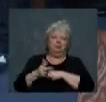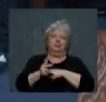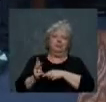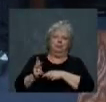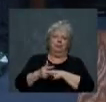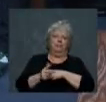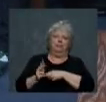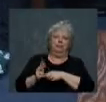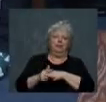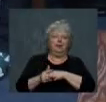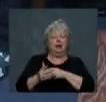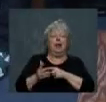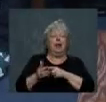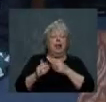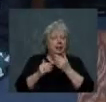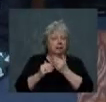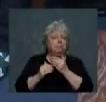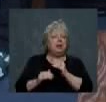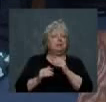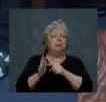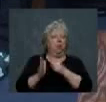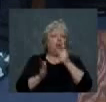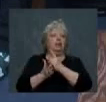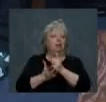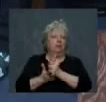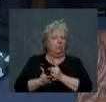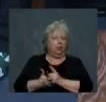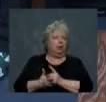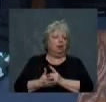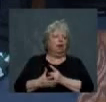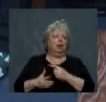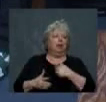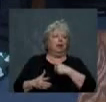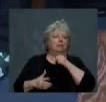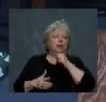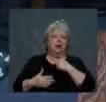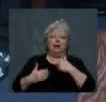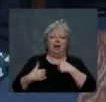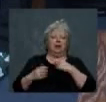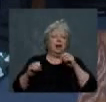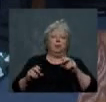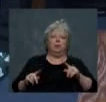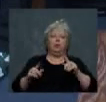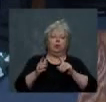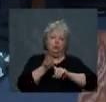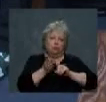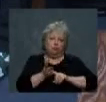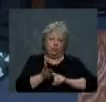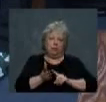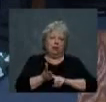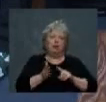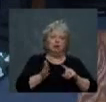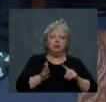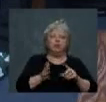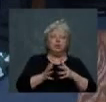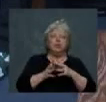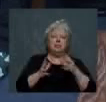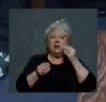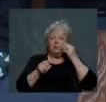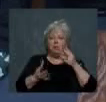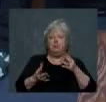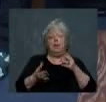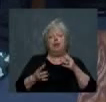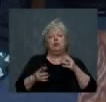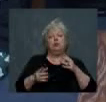weekly. I haven't had the chance to research as much as Melissa has, as far as